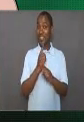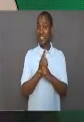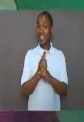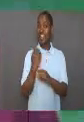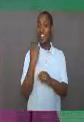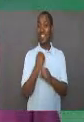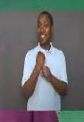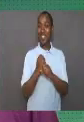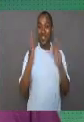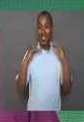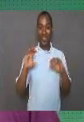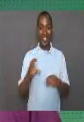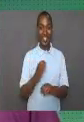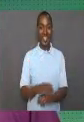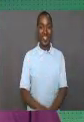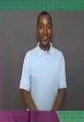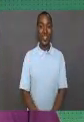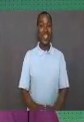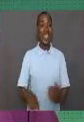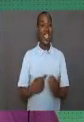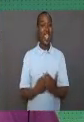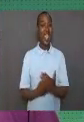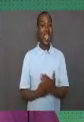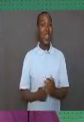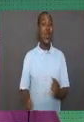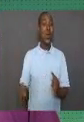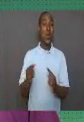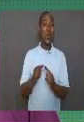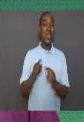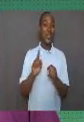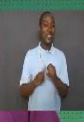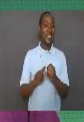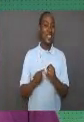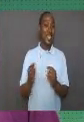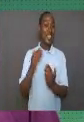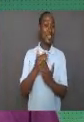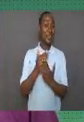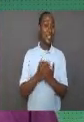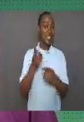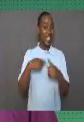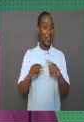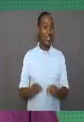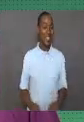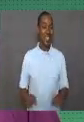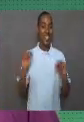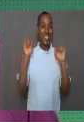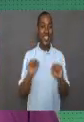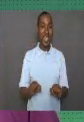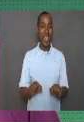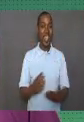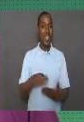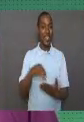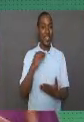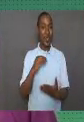job. This brings us to the end of our lesson. Today, we